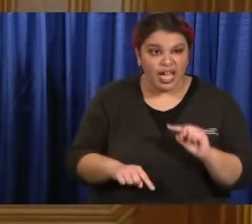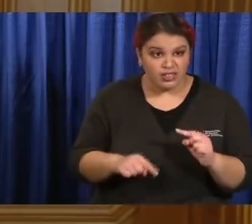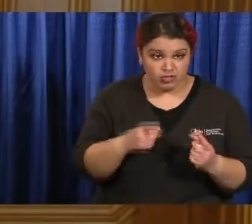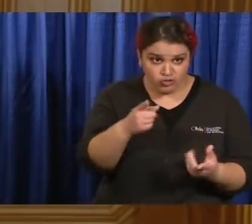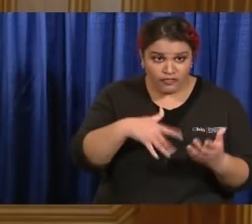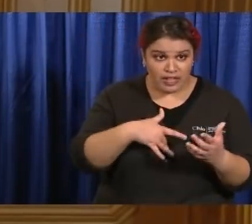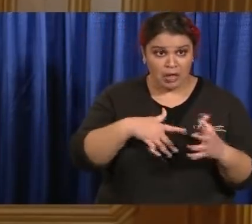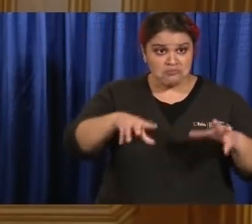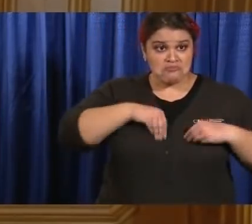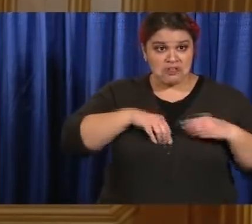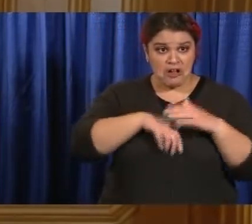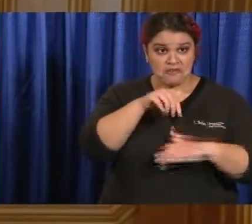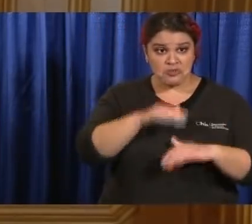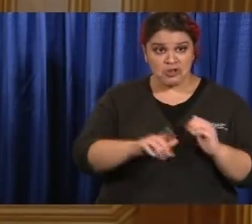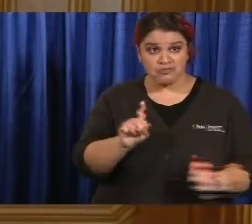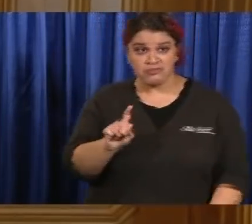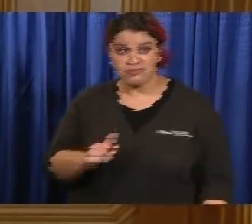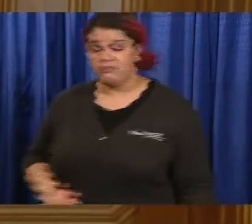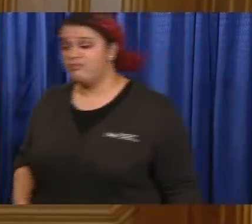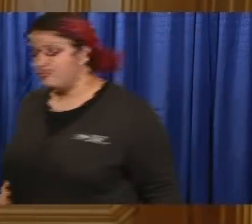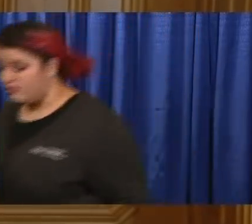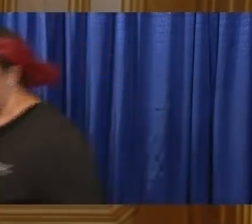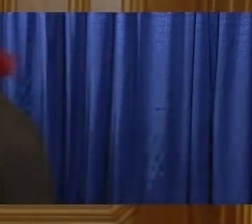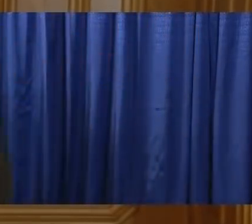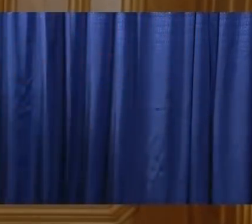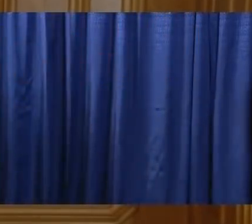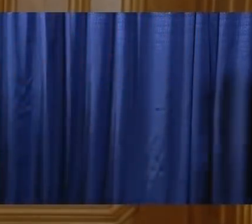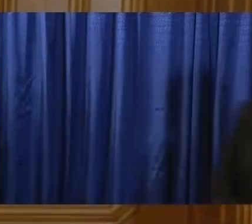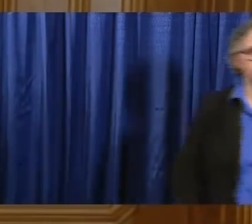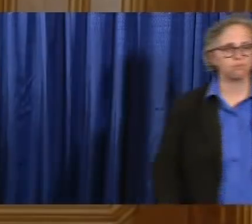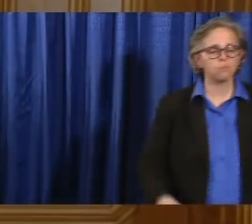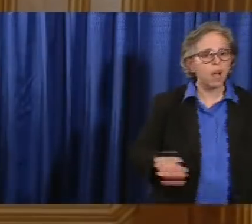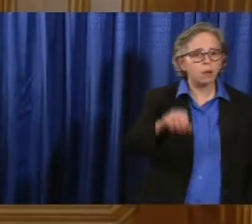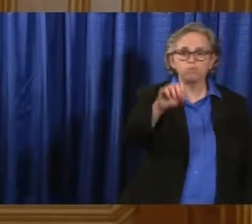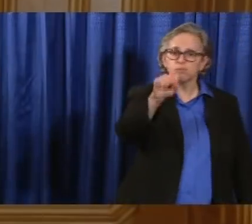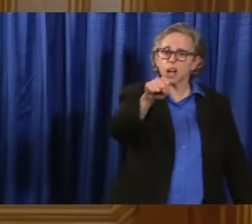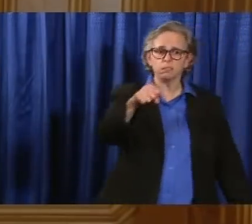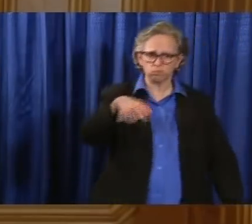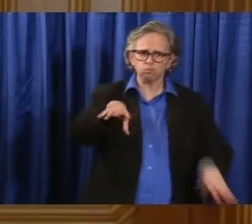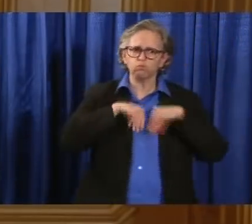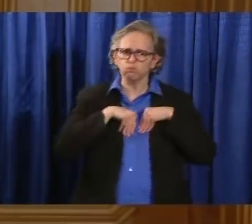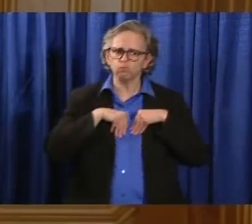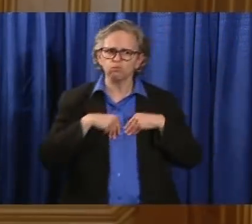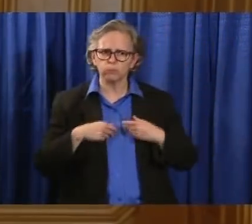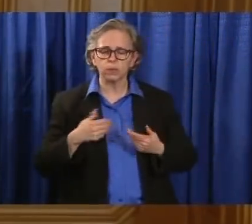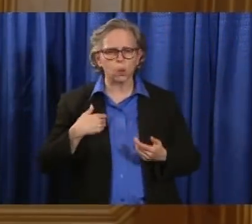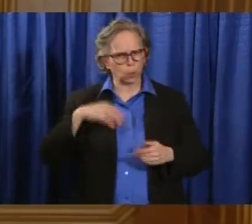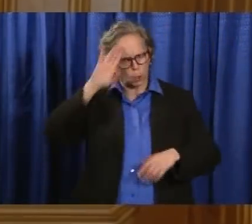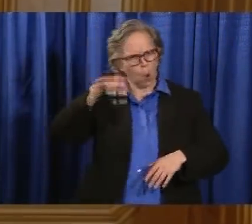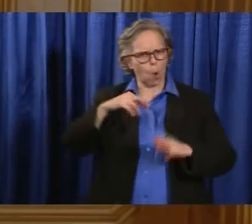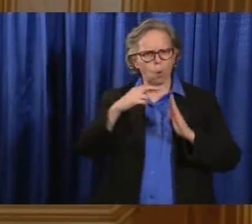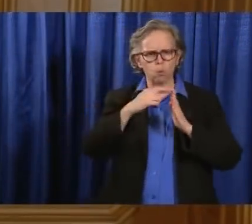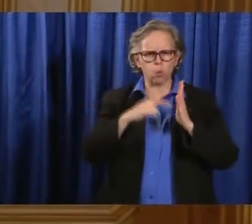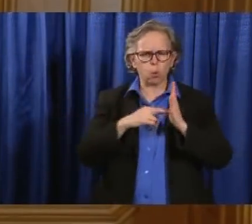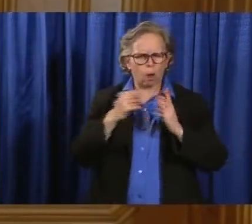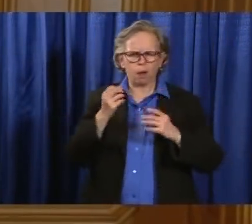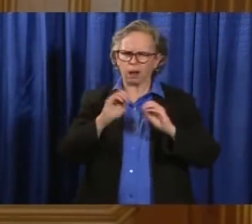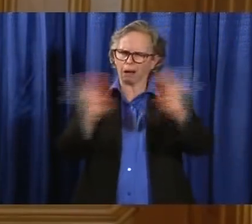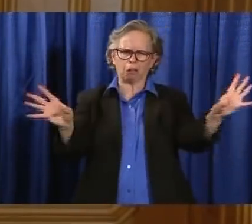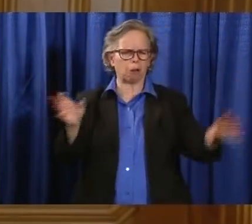are understandable, but occasionally you're going to have reasonable people who interpret a rule